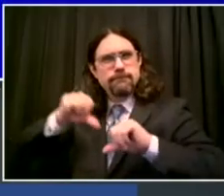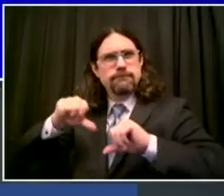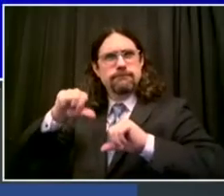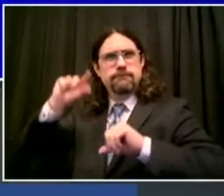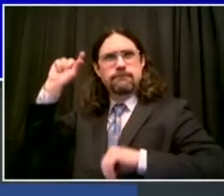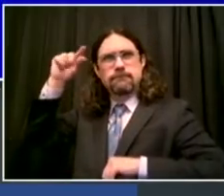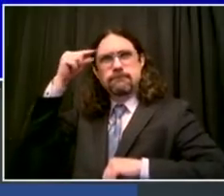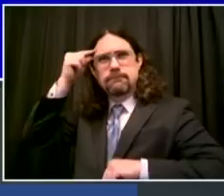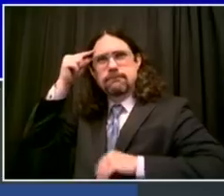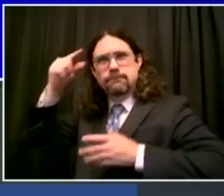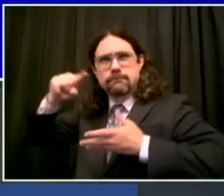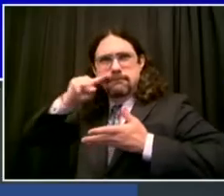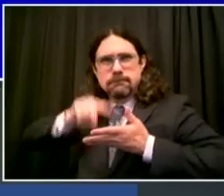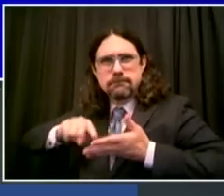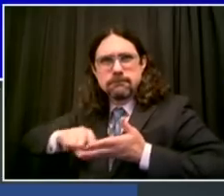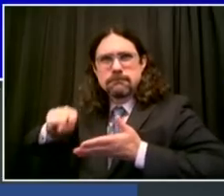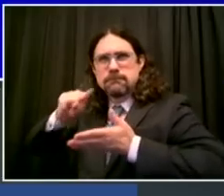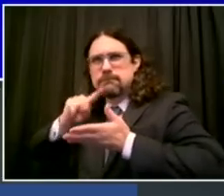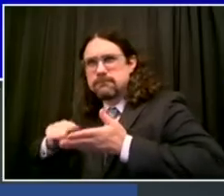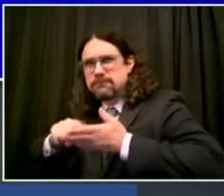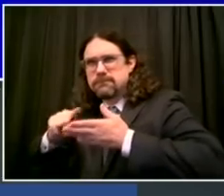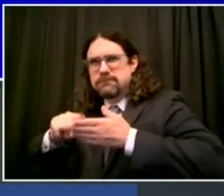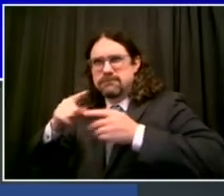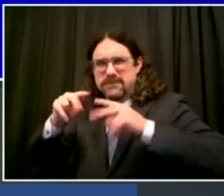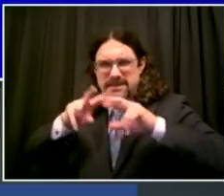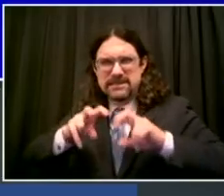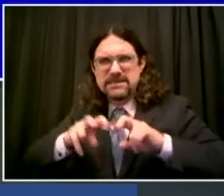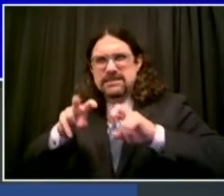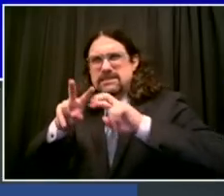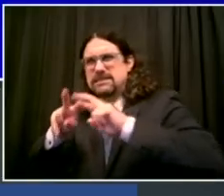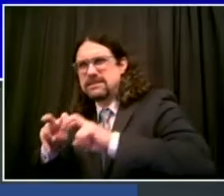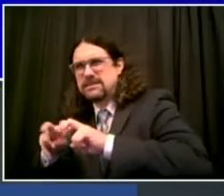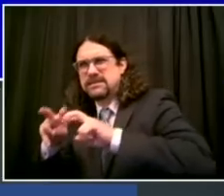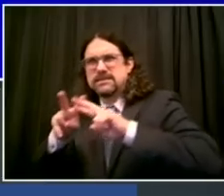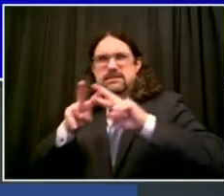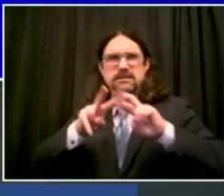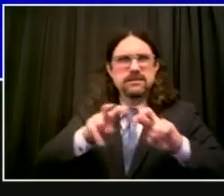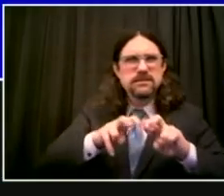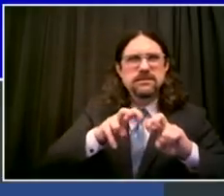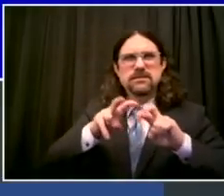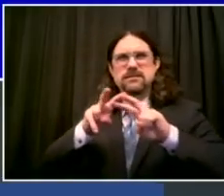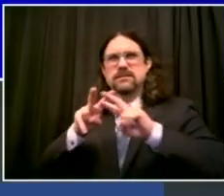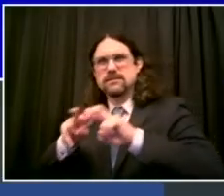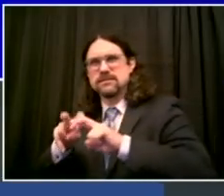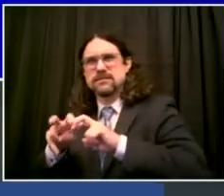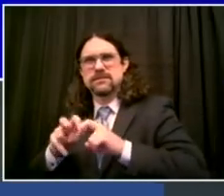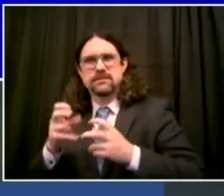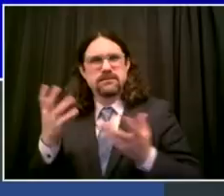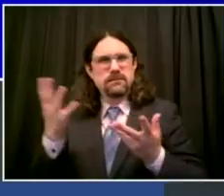testing. So I want to talk to you now about where we're going with testing in the city of New York.